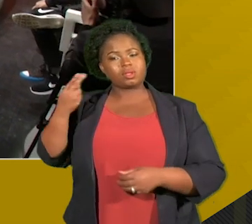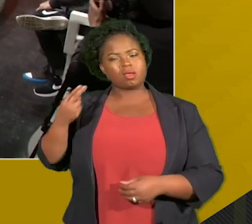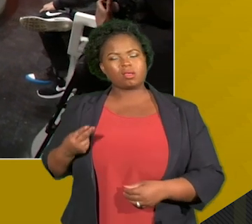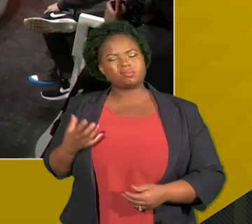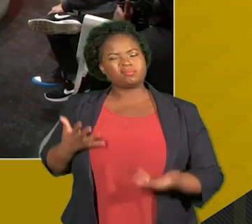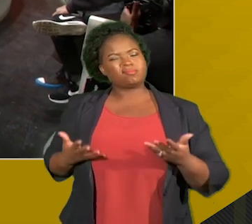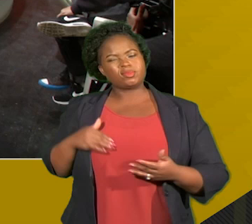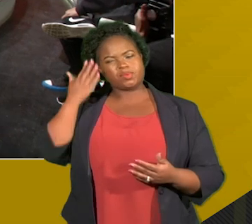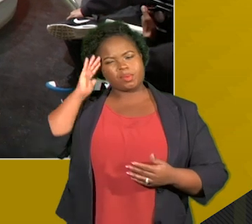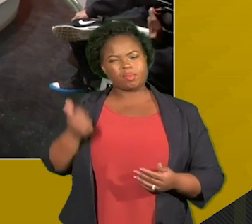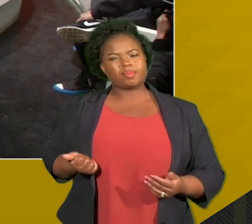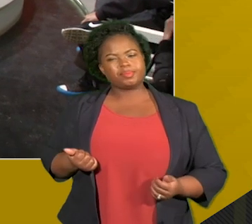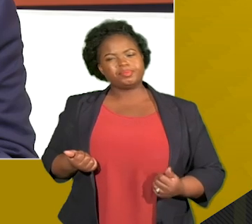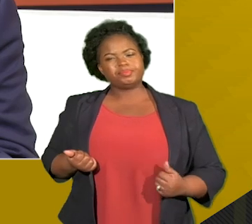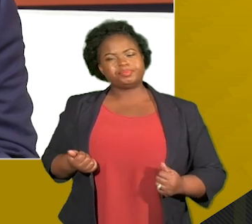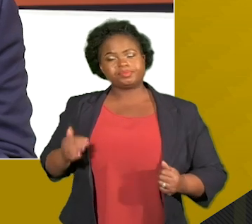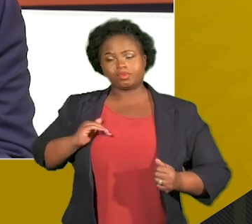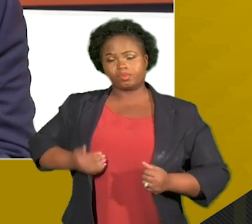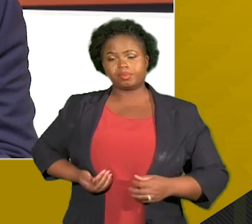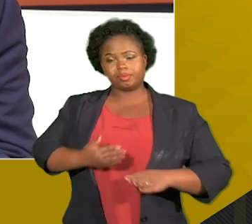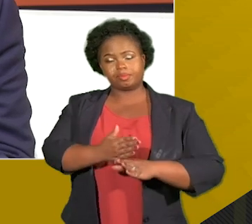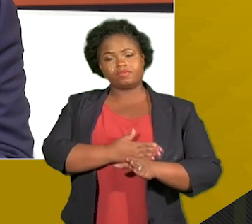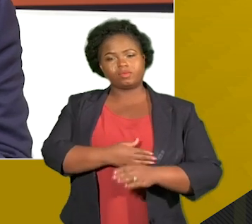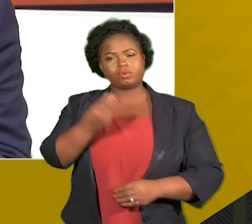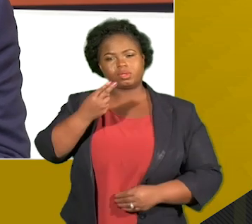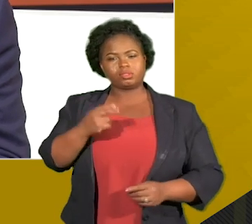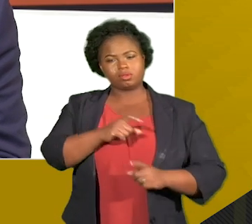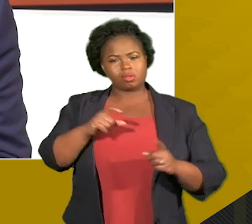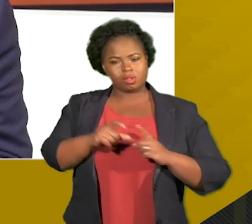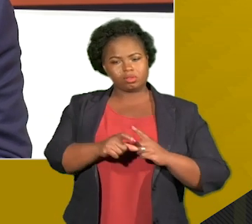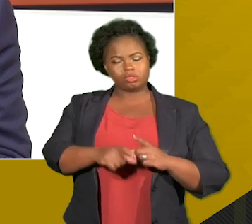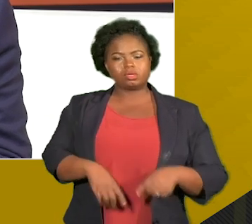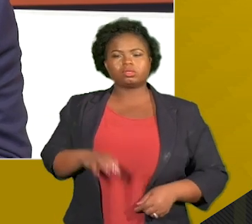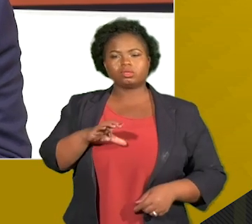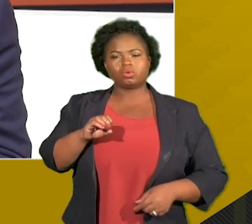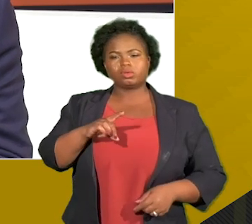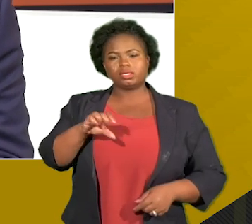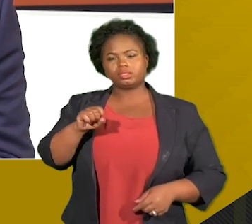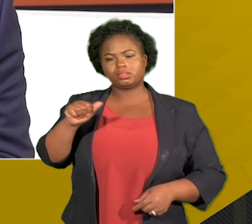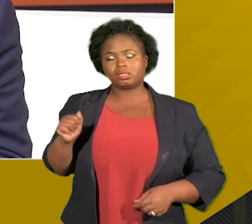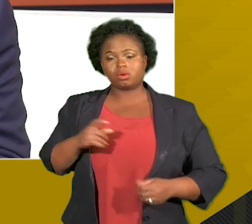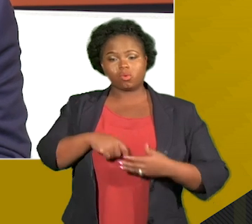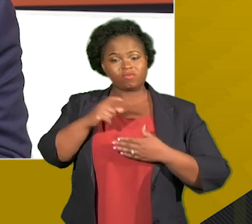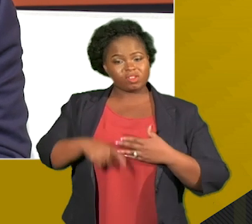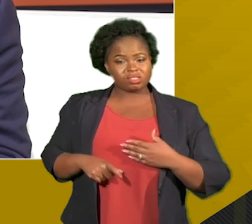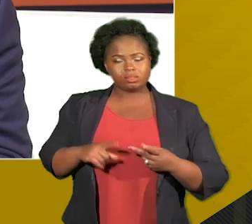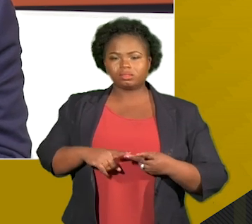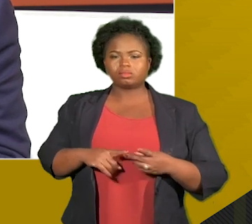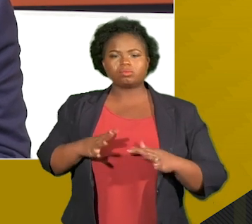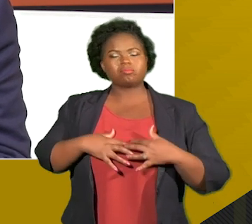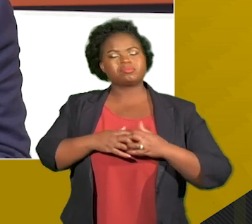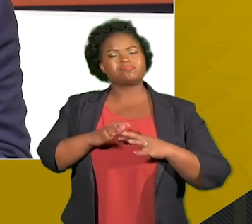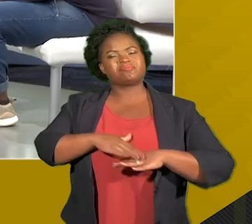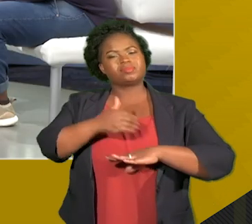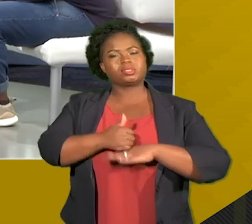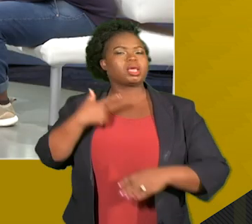know a woman who worked on the arts and culture part of the CODESA conferences, who co-founded the Alex Art